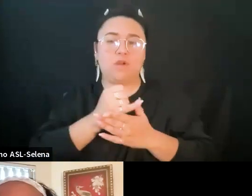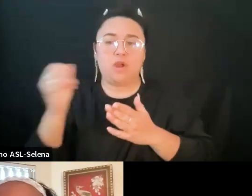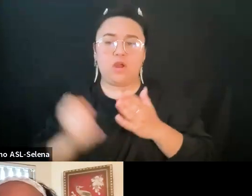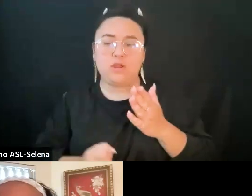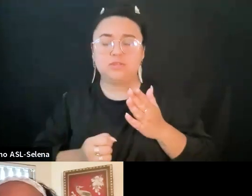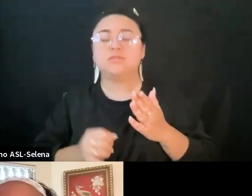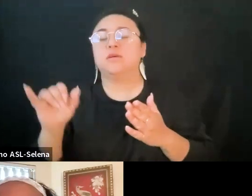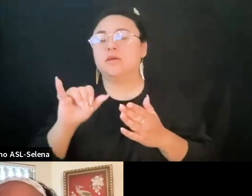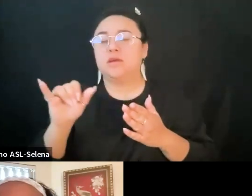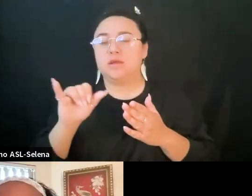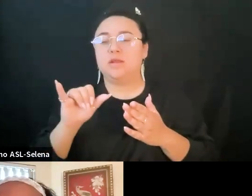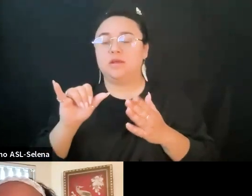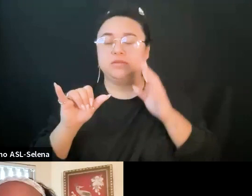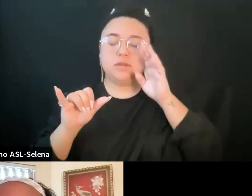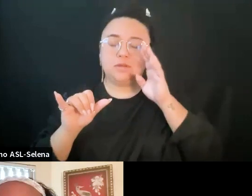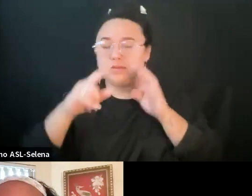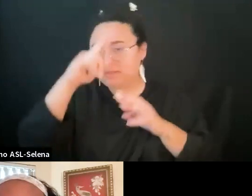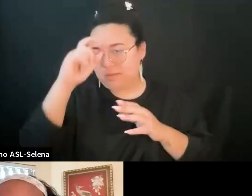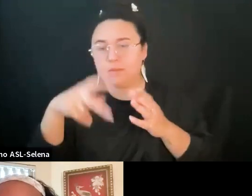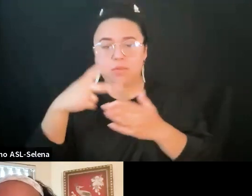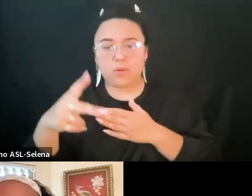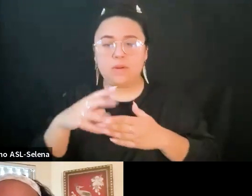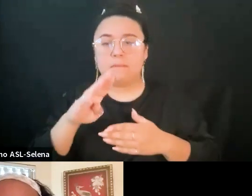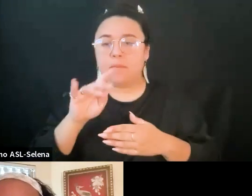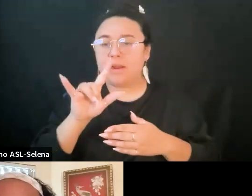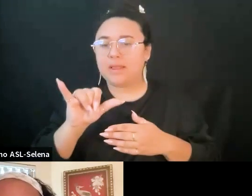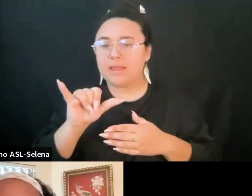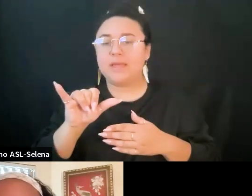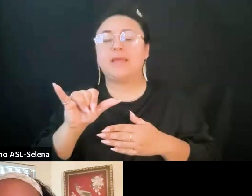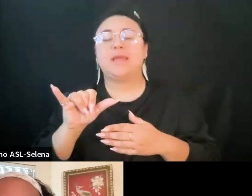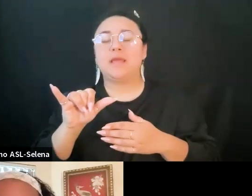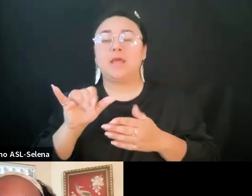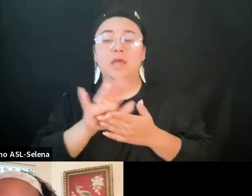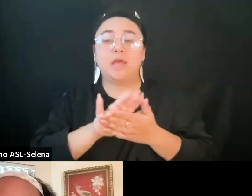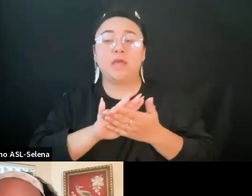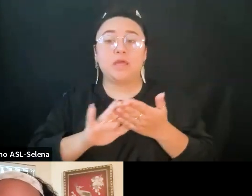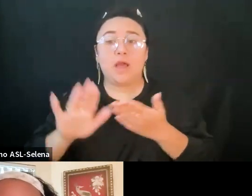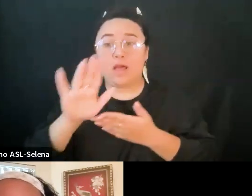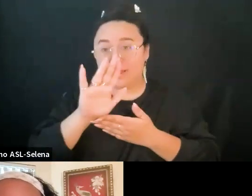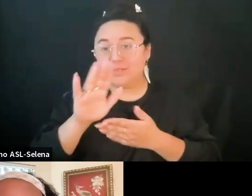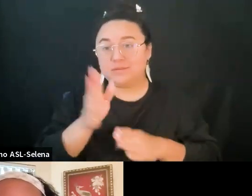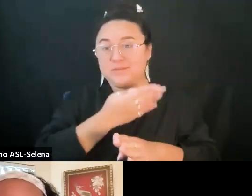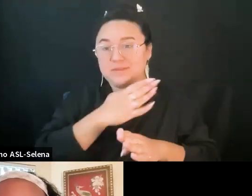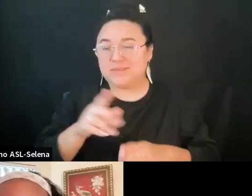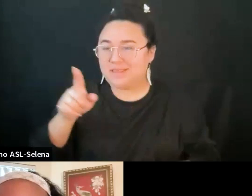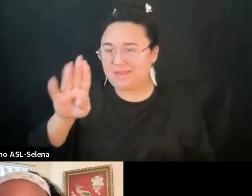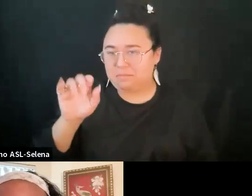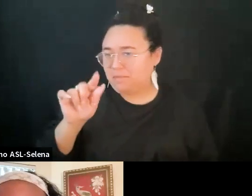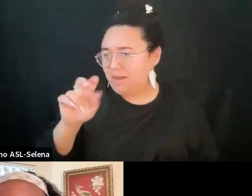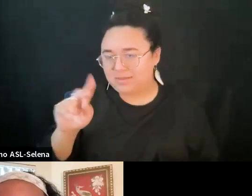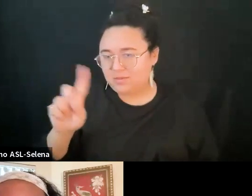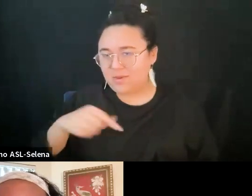performance skills at summer programs at Berklee College of Music in Boston, a place where I lived for a very long time. Their music